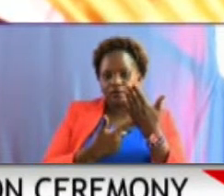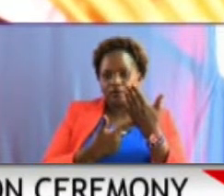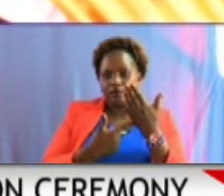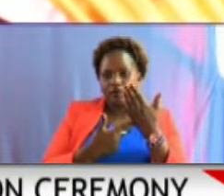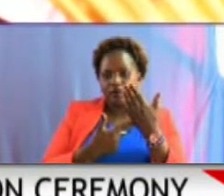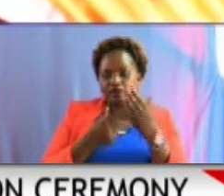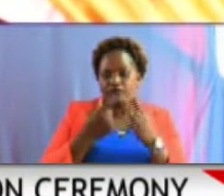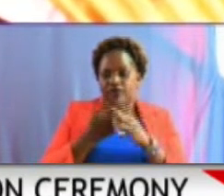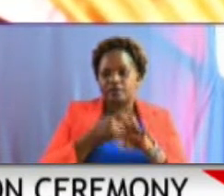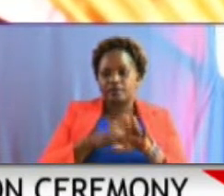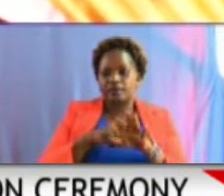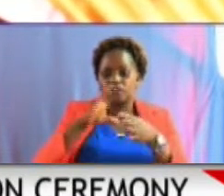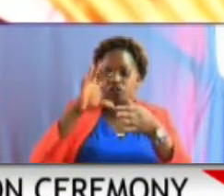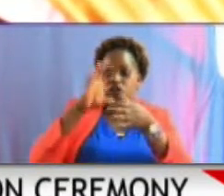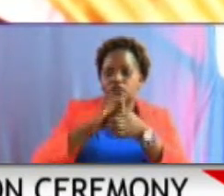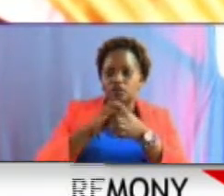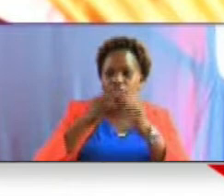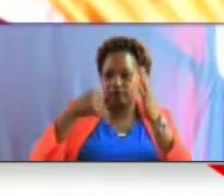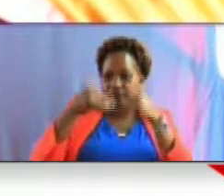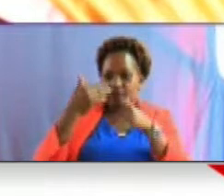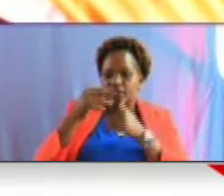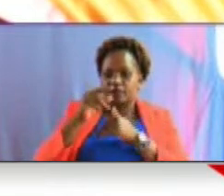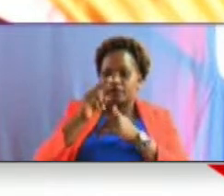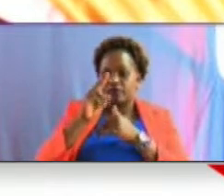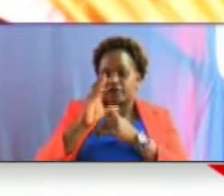joined the university as the Chancellor,